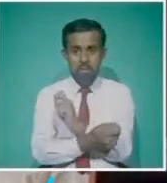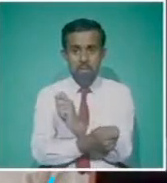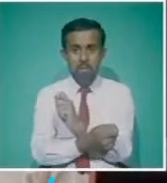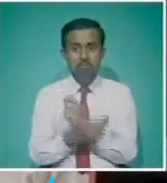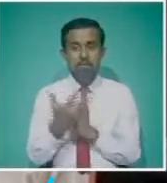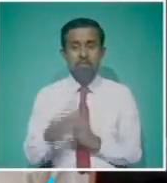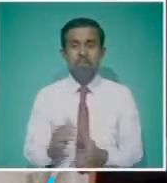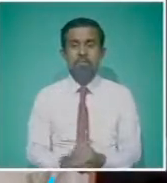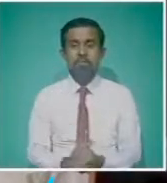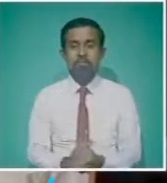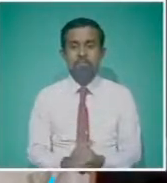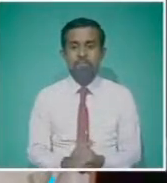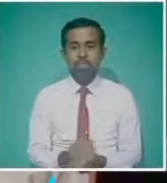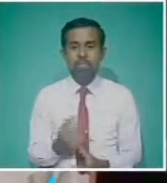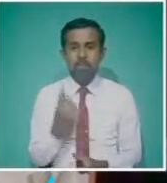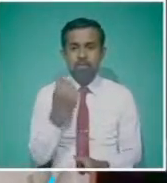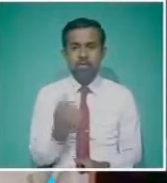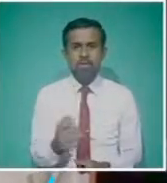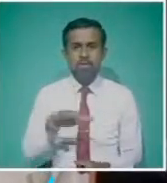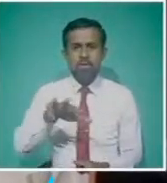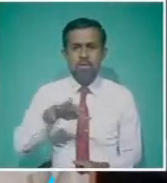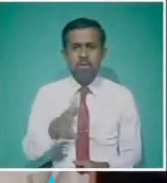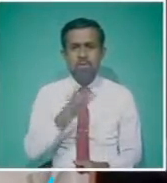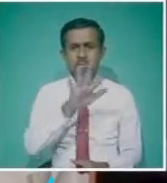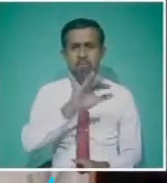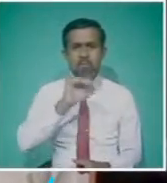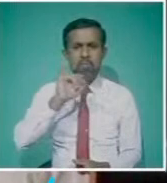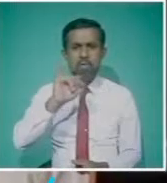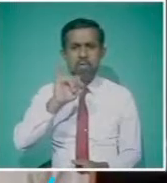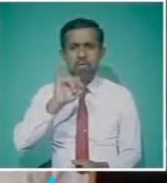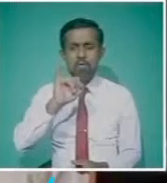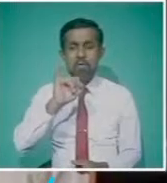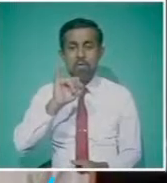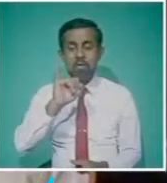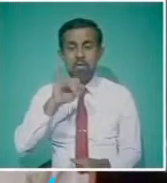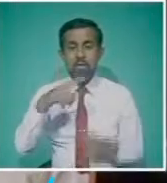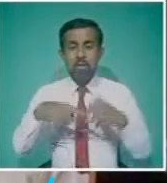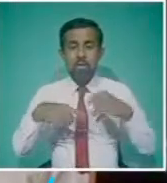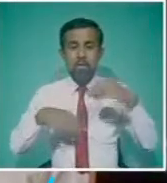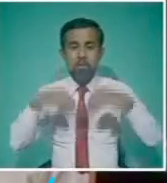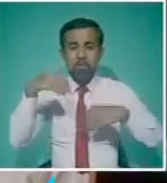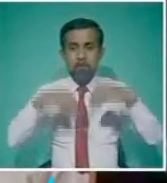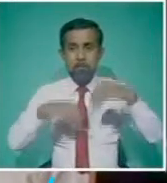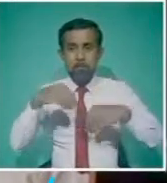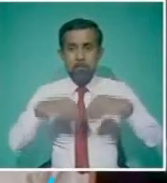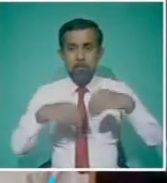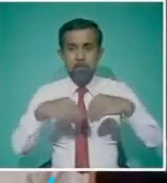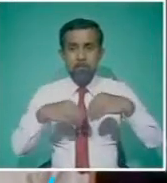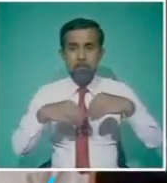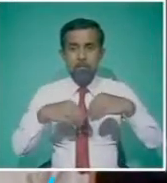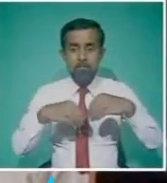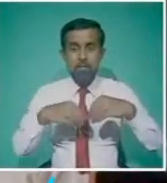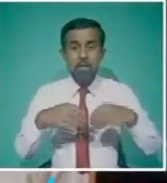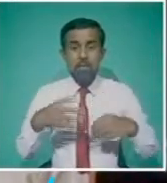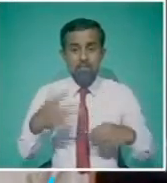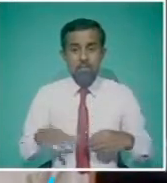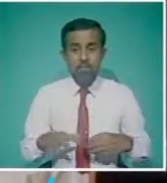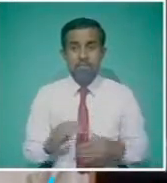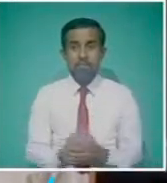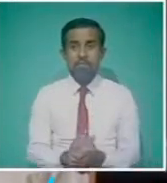victory, the emergence of the ethnic issue, the coming of the free education